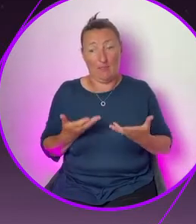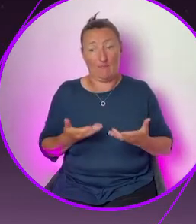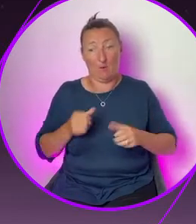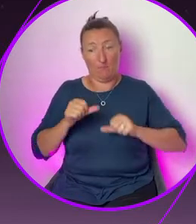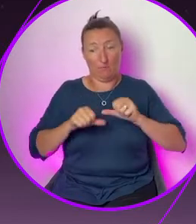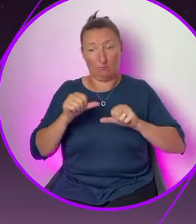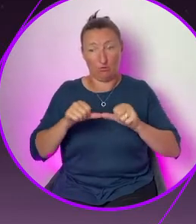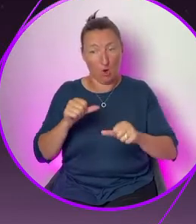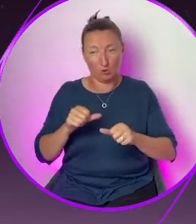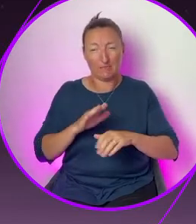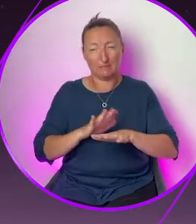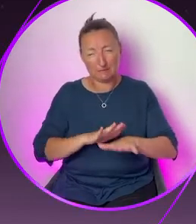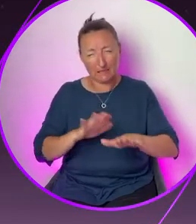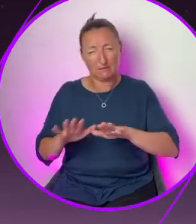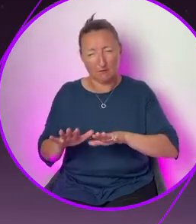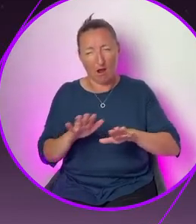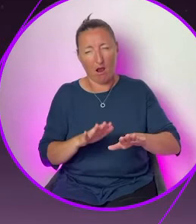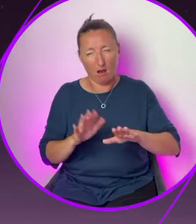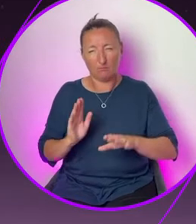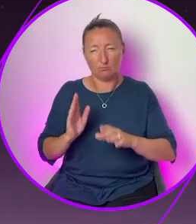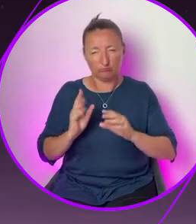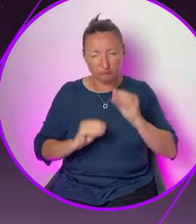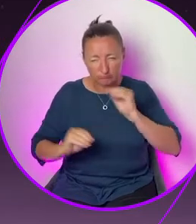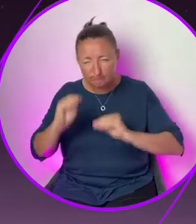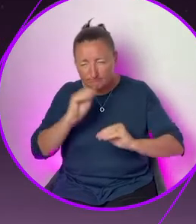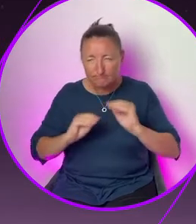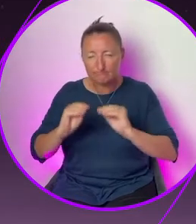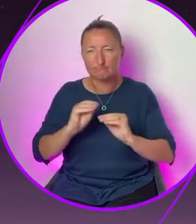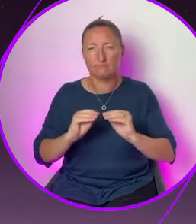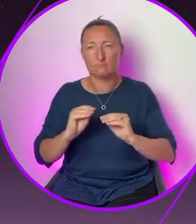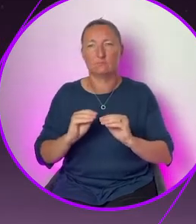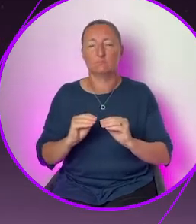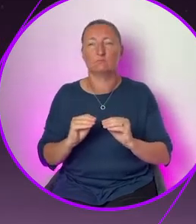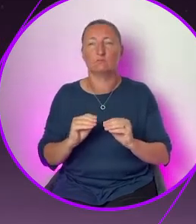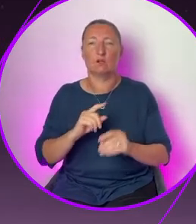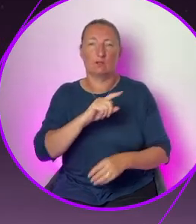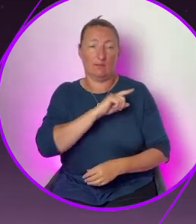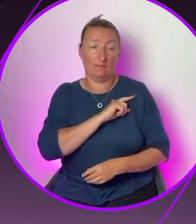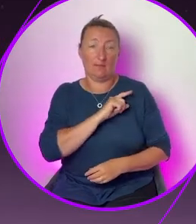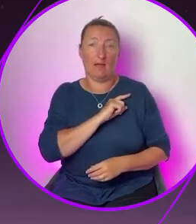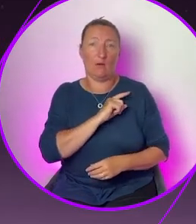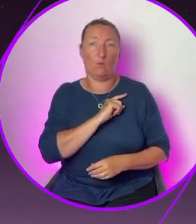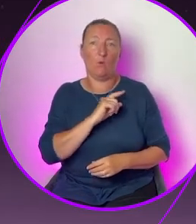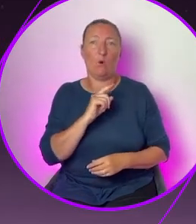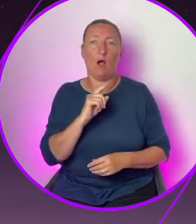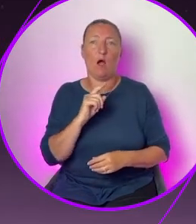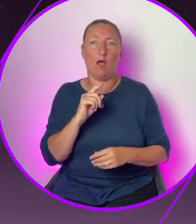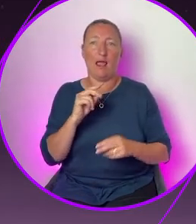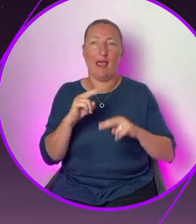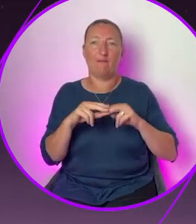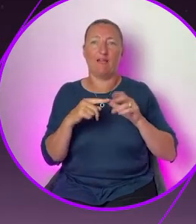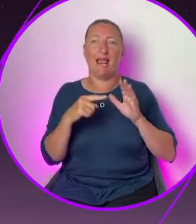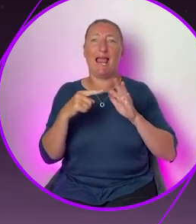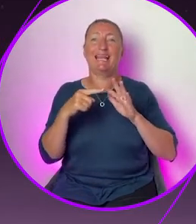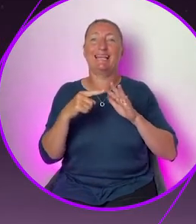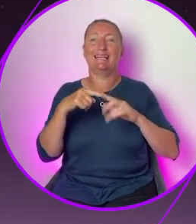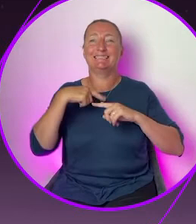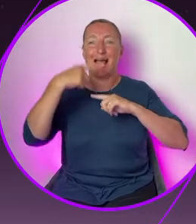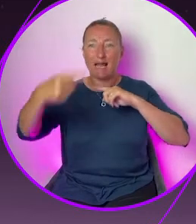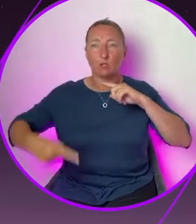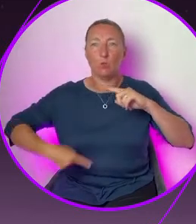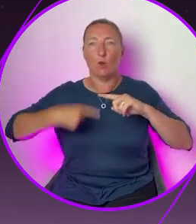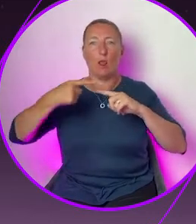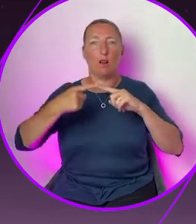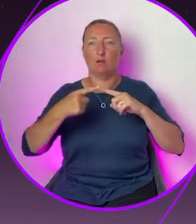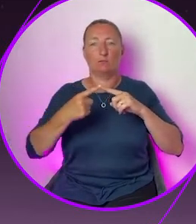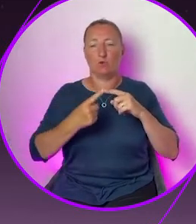think these things take a lot of time, which is one of the reasons why FAE is an annual publication and is not meant to be